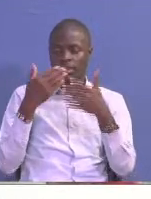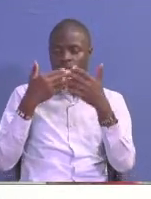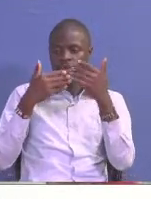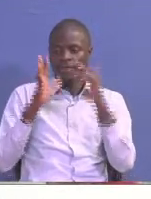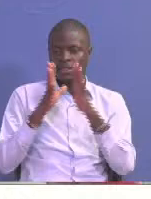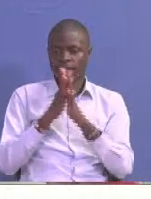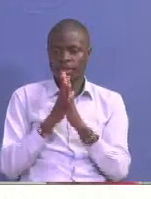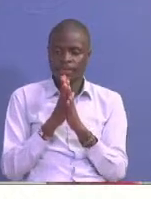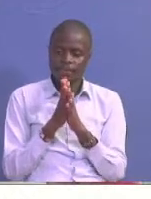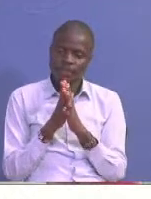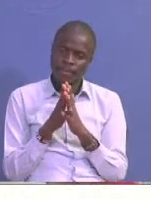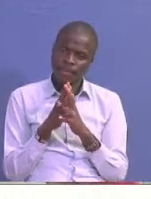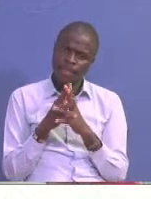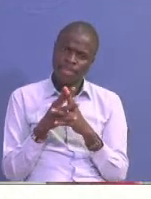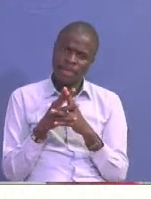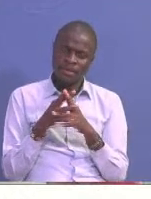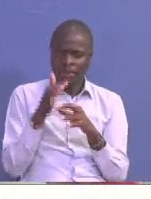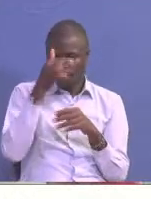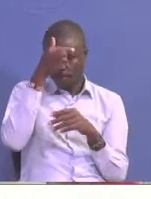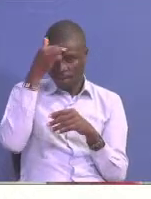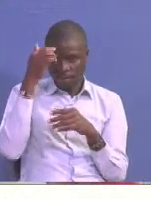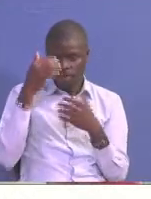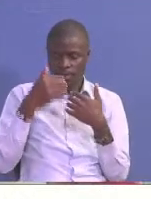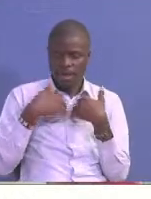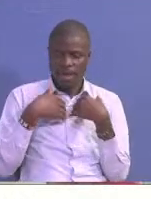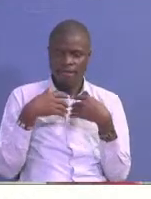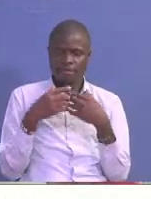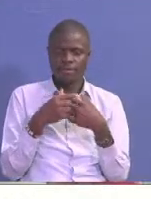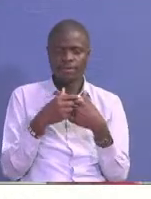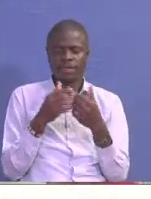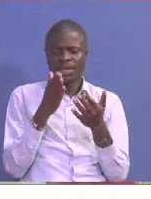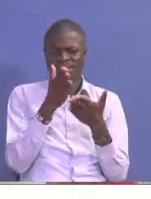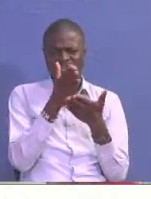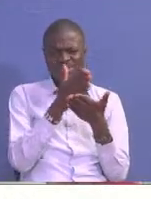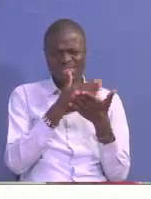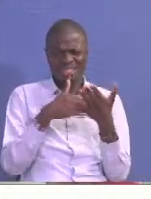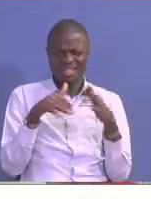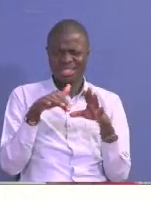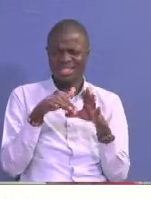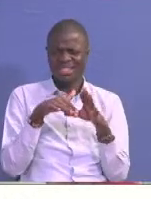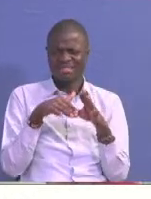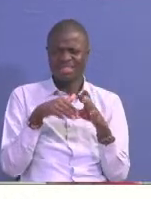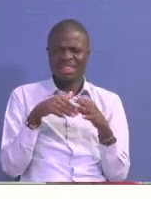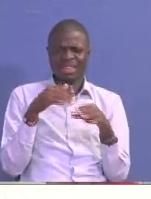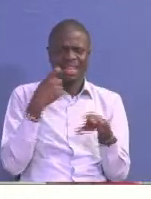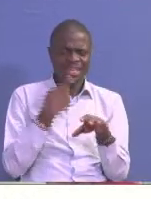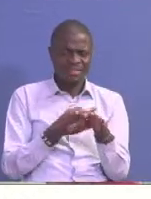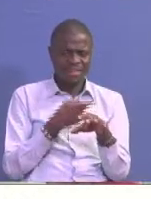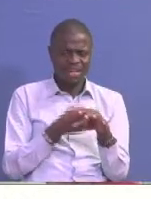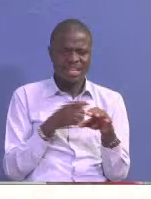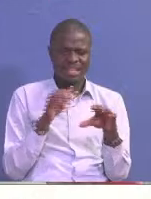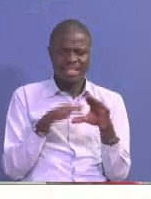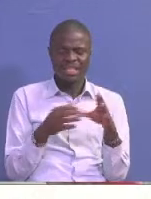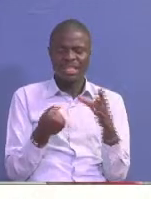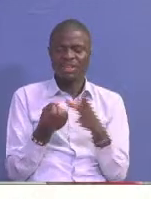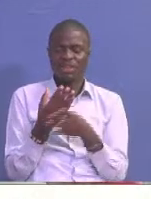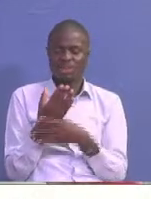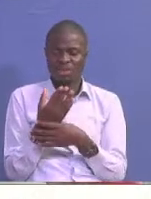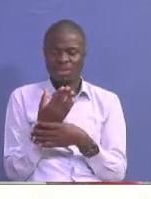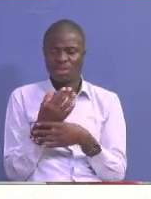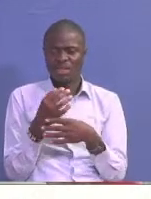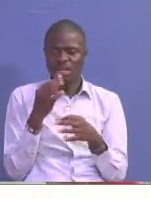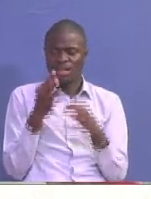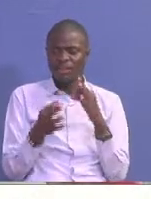universities because there were constraints in admissions, there were constraints in growth, where it was East